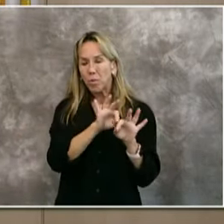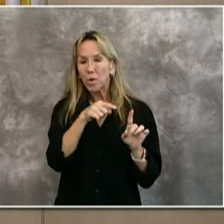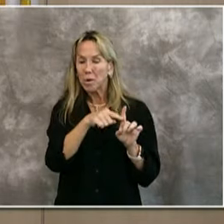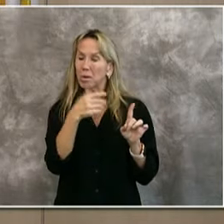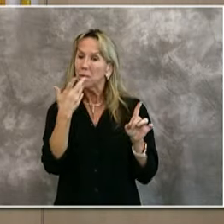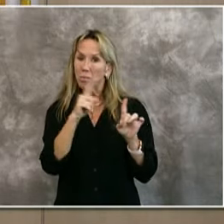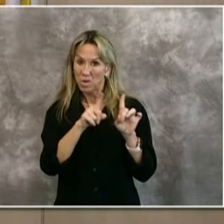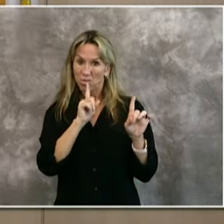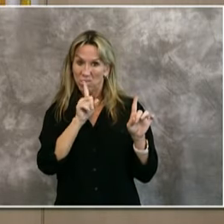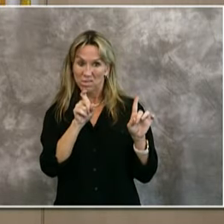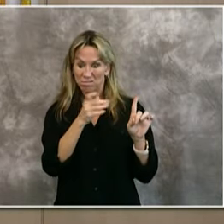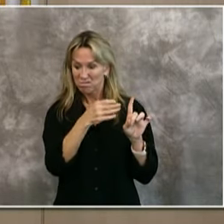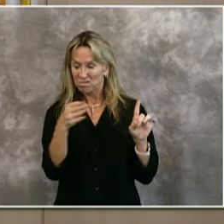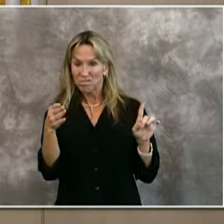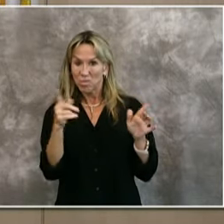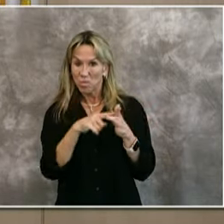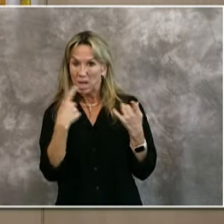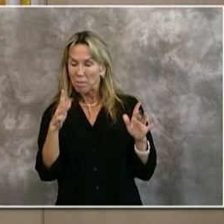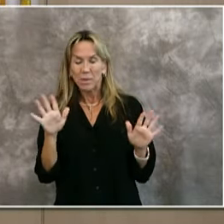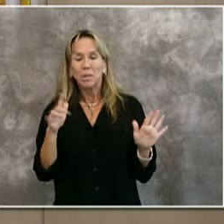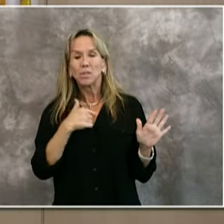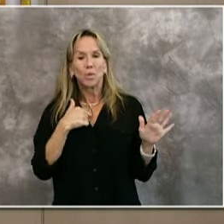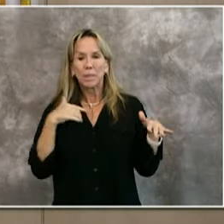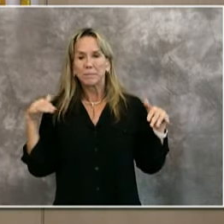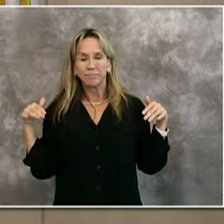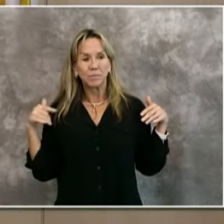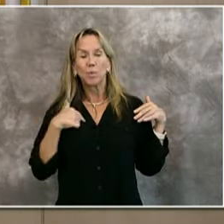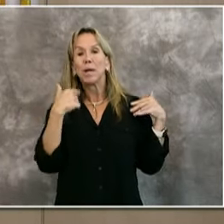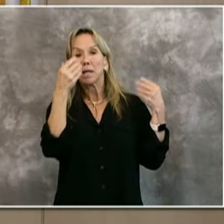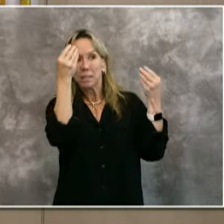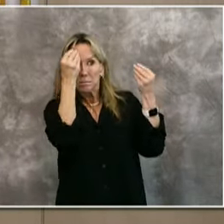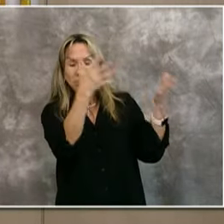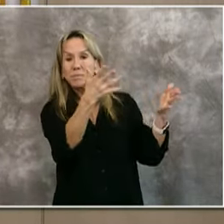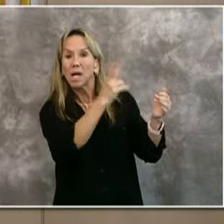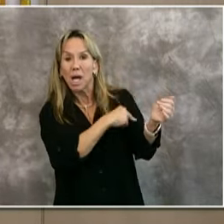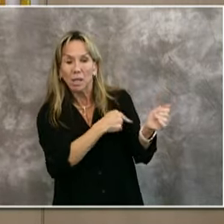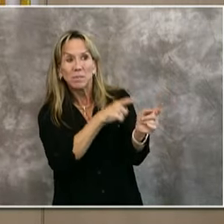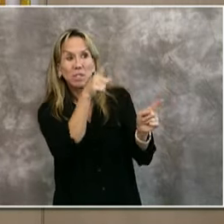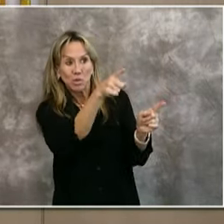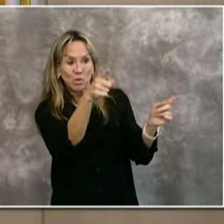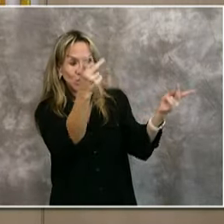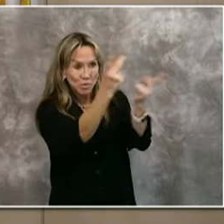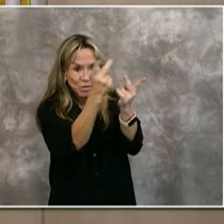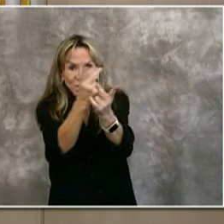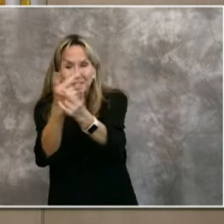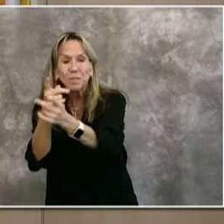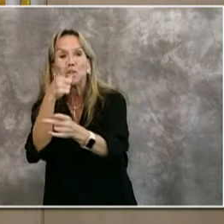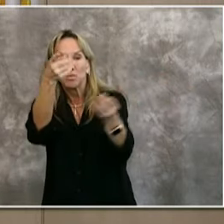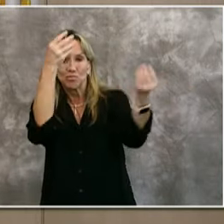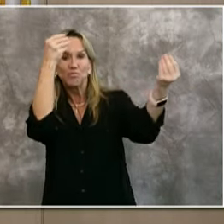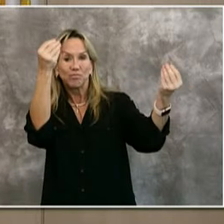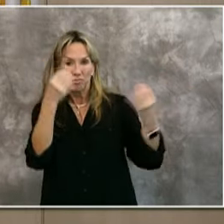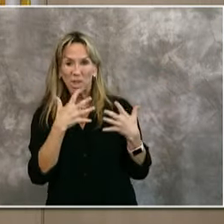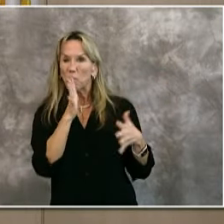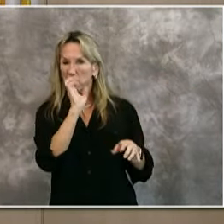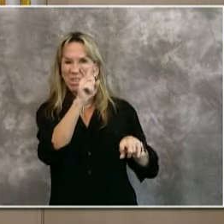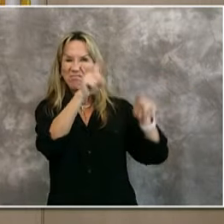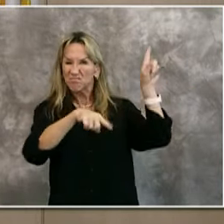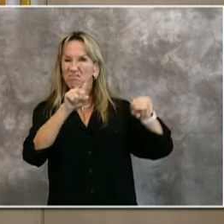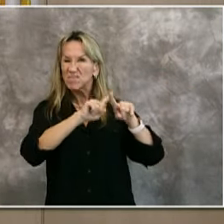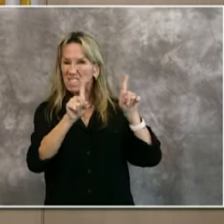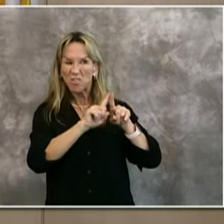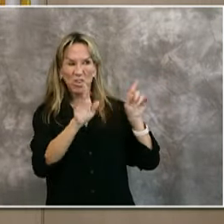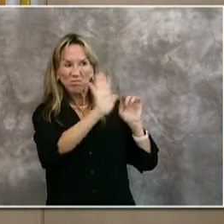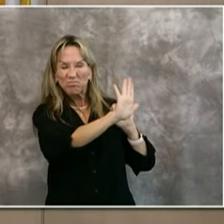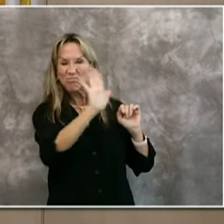elective surgeries. So we're letting the hospitals tell us, and it will vary from hospital to hospital system, but